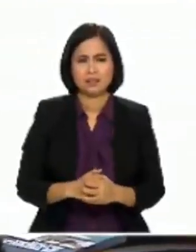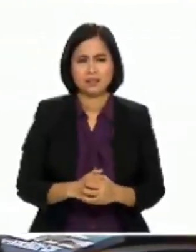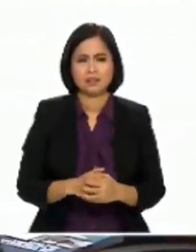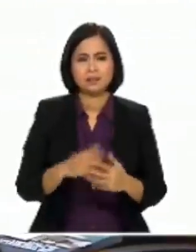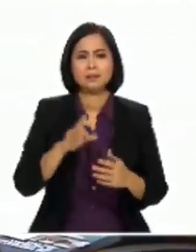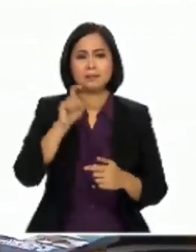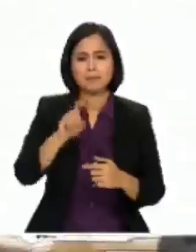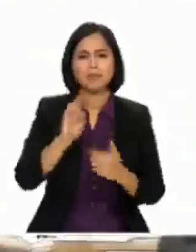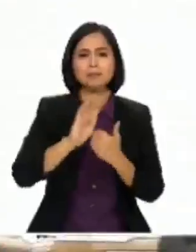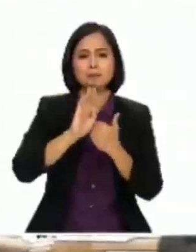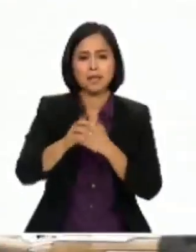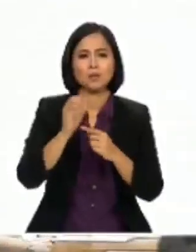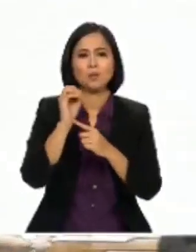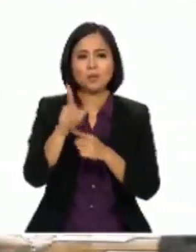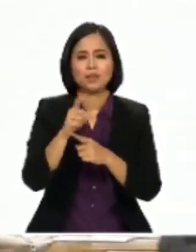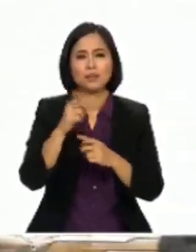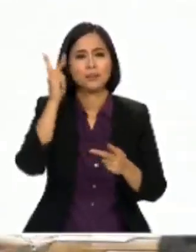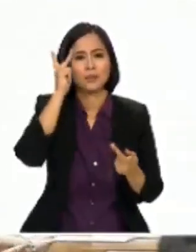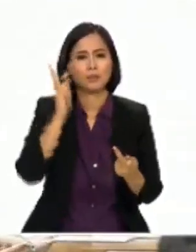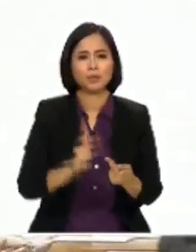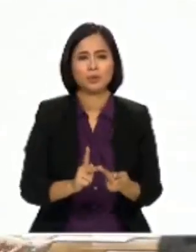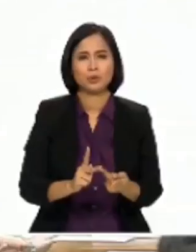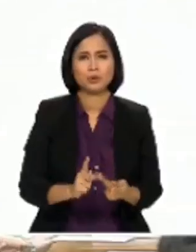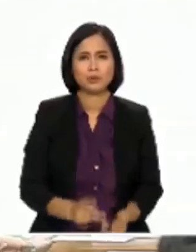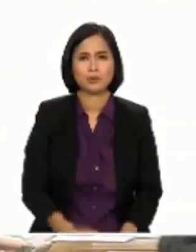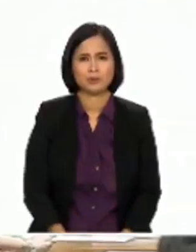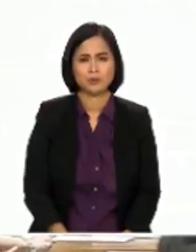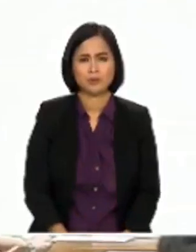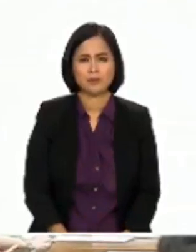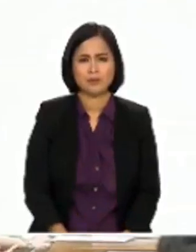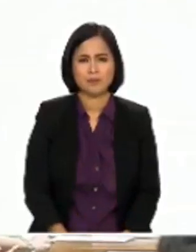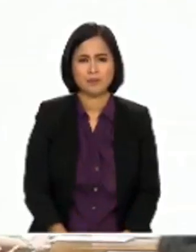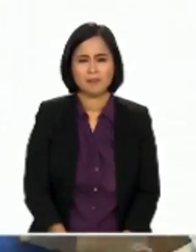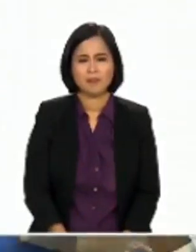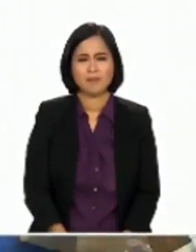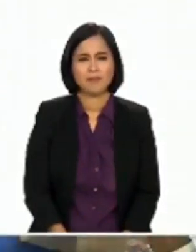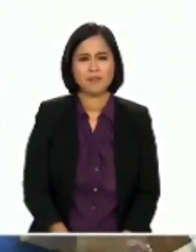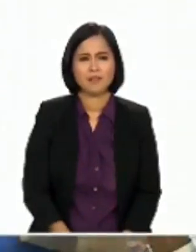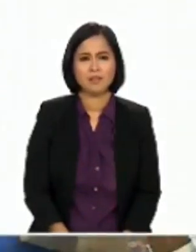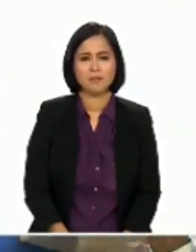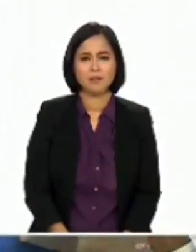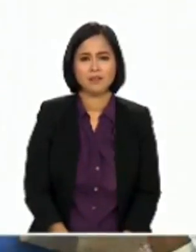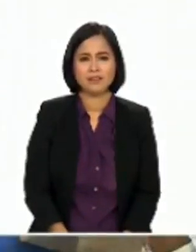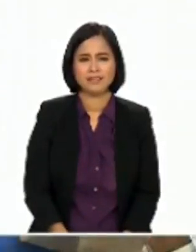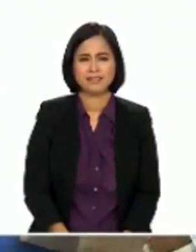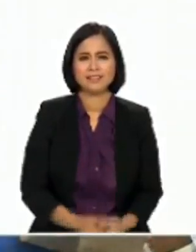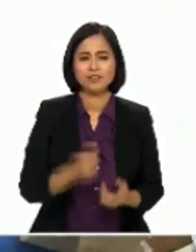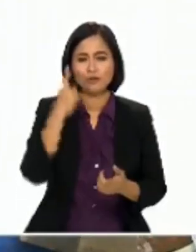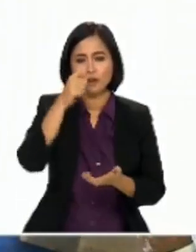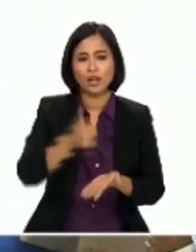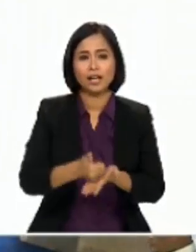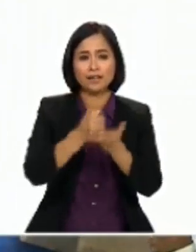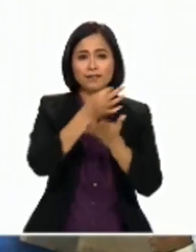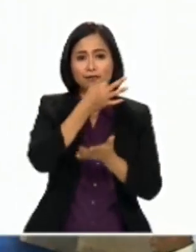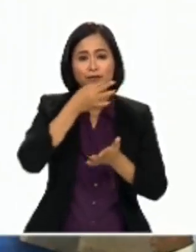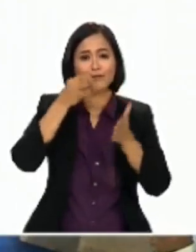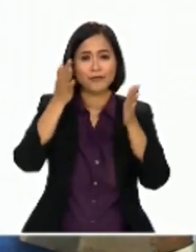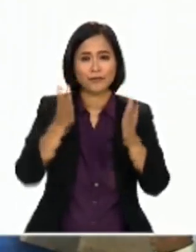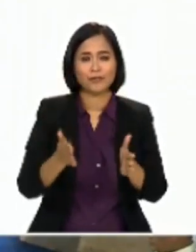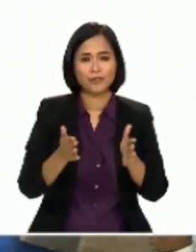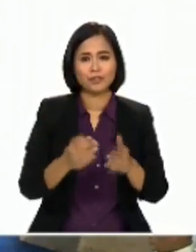created for. And that is to help the farmer. Ilang administration na